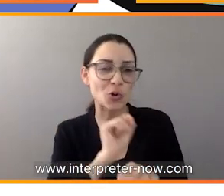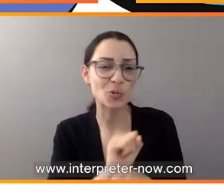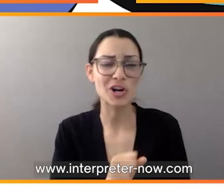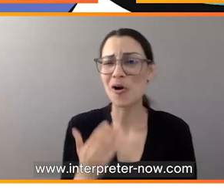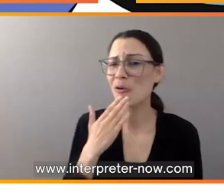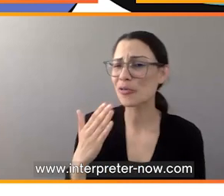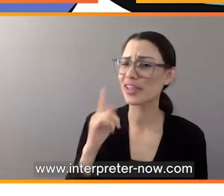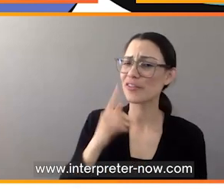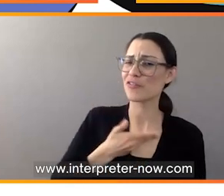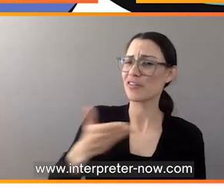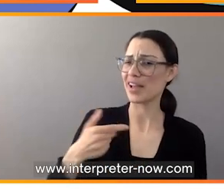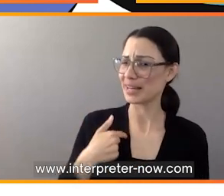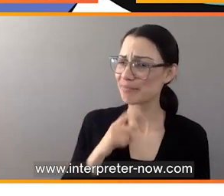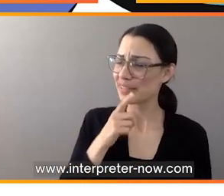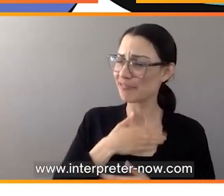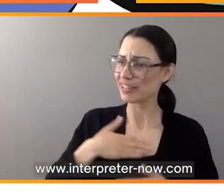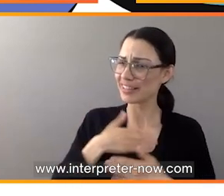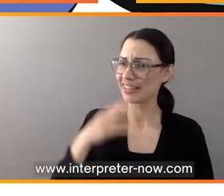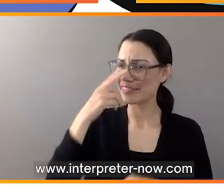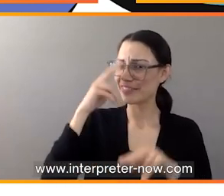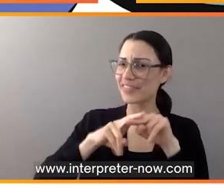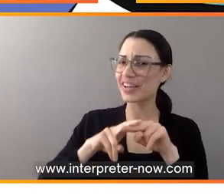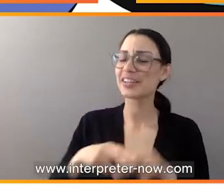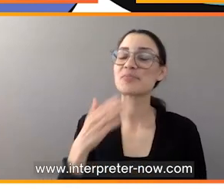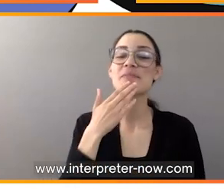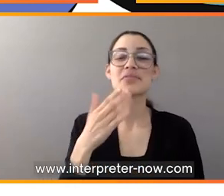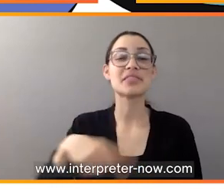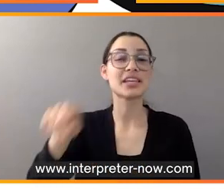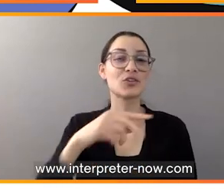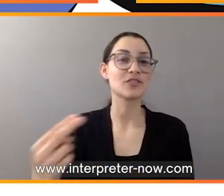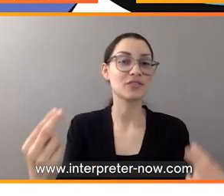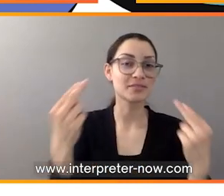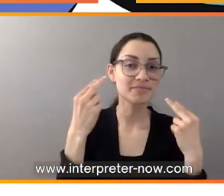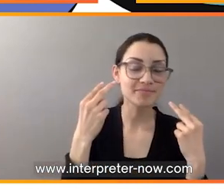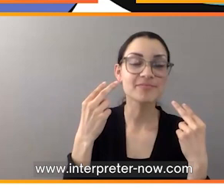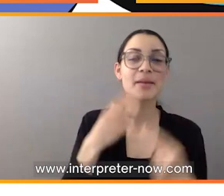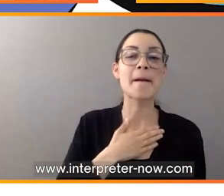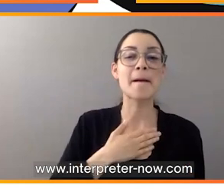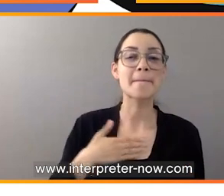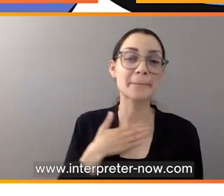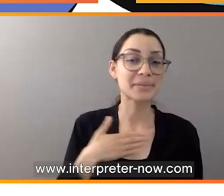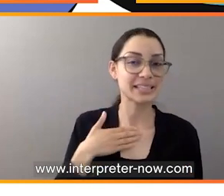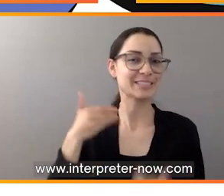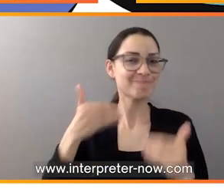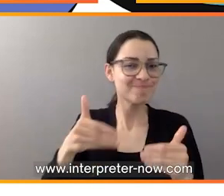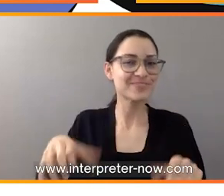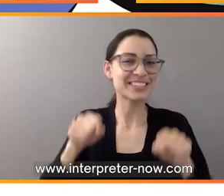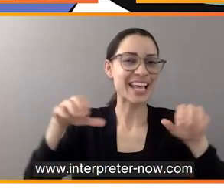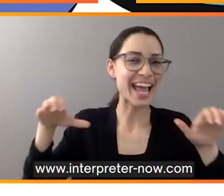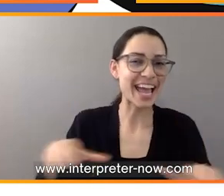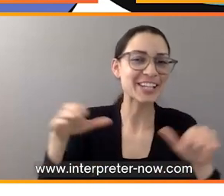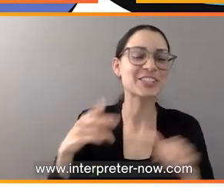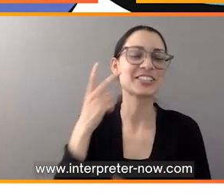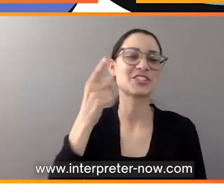thank you for having me. This was so much fun. Yeah. Yeah. Thank you everyone for listening and watching, and please do take